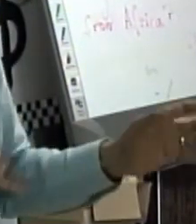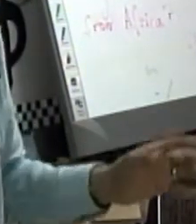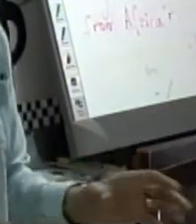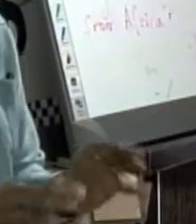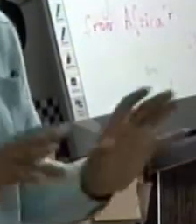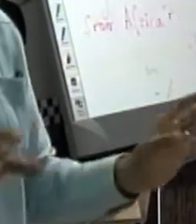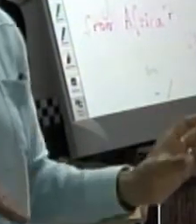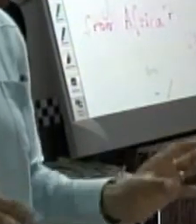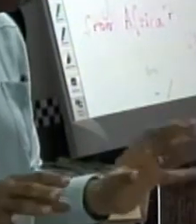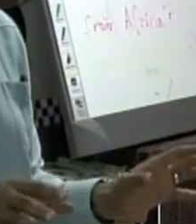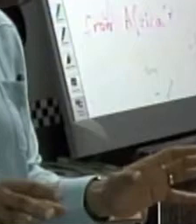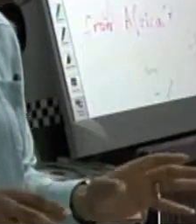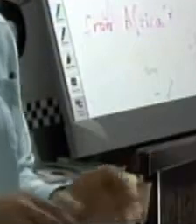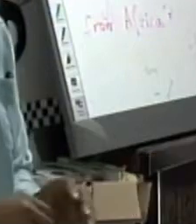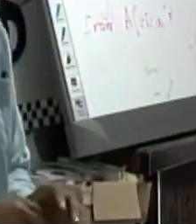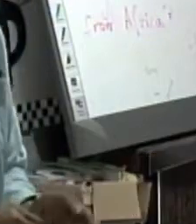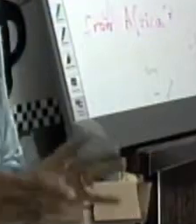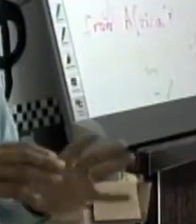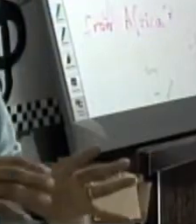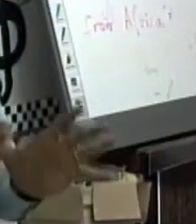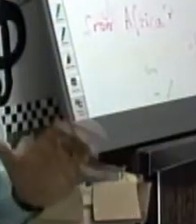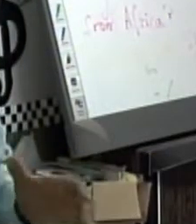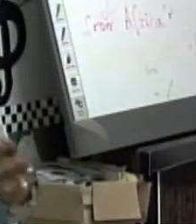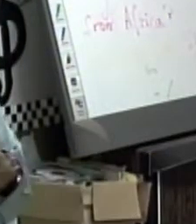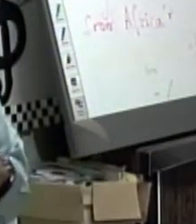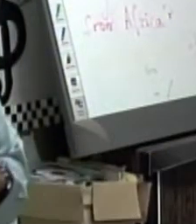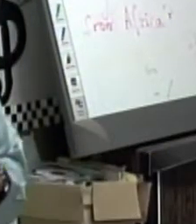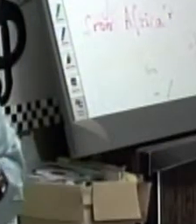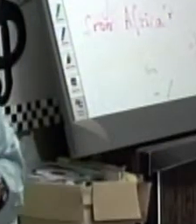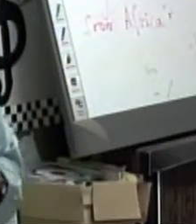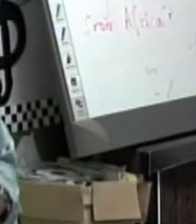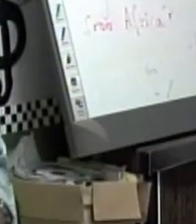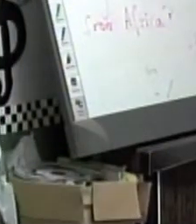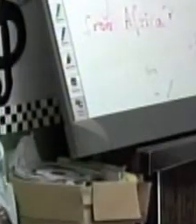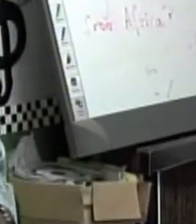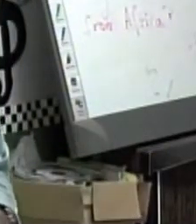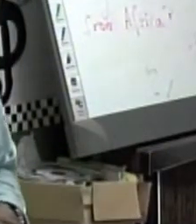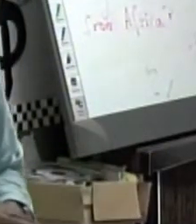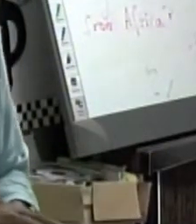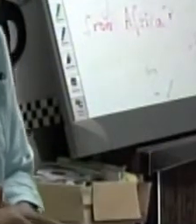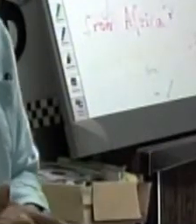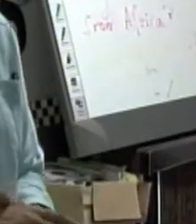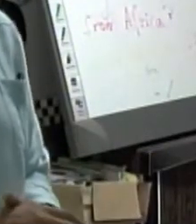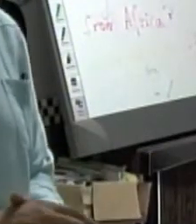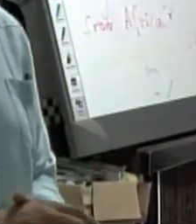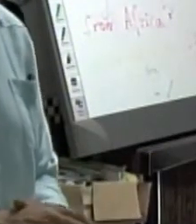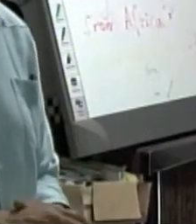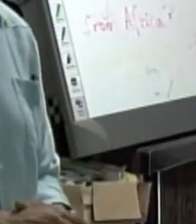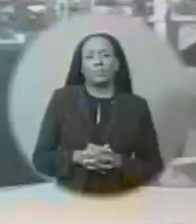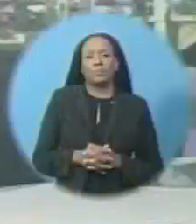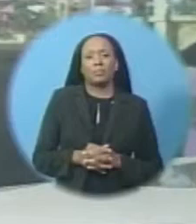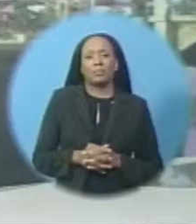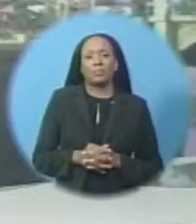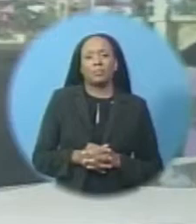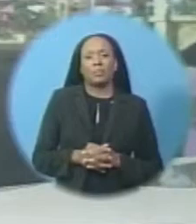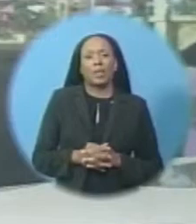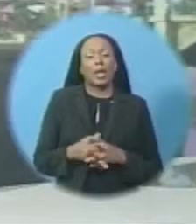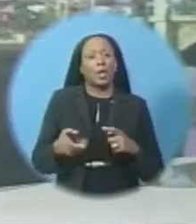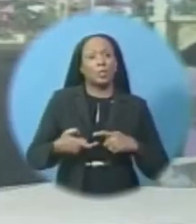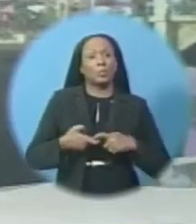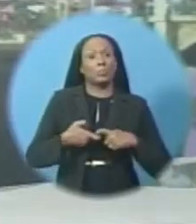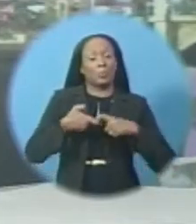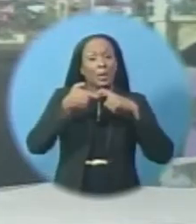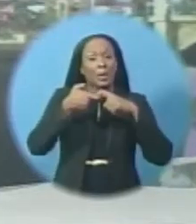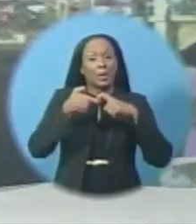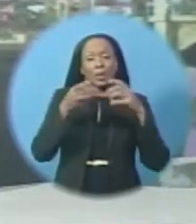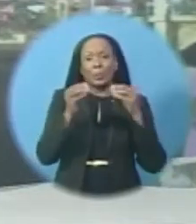of whatever happens, that you are well prepared for Tuesday. Okay, we'll